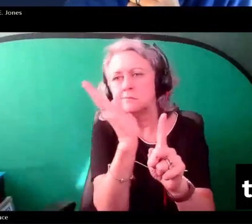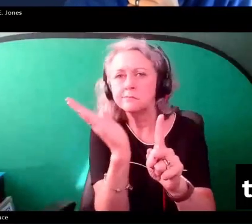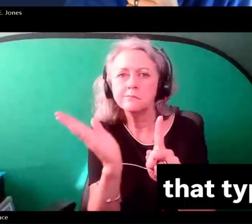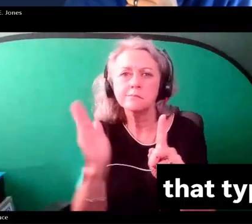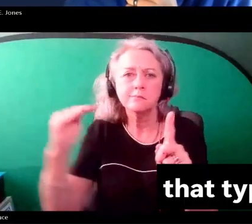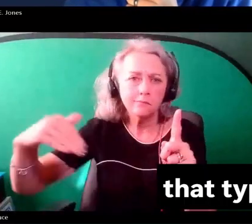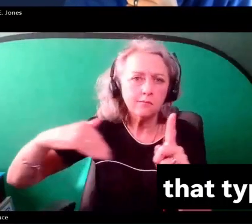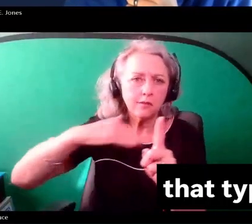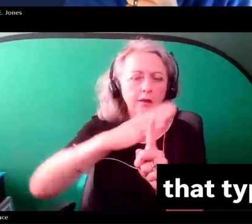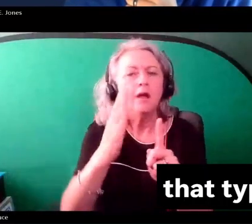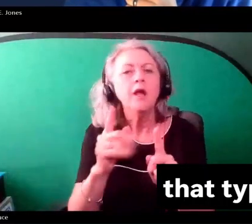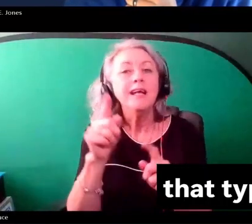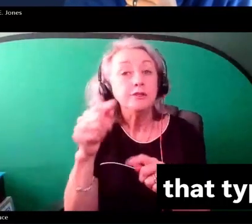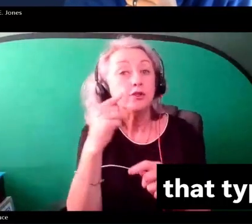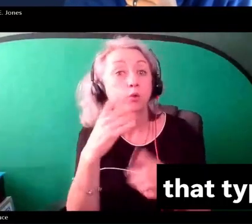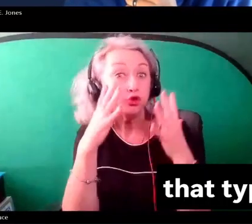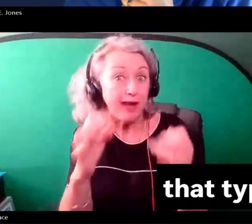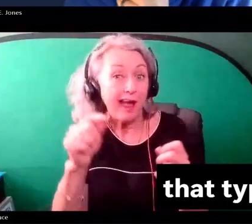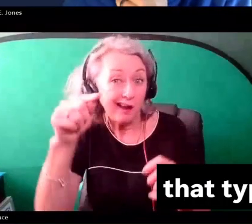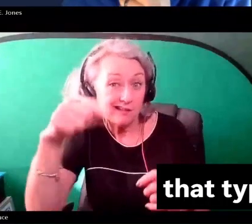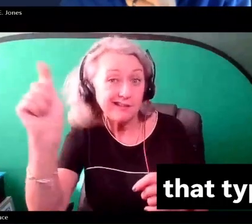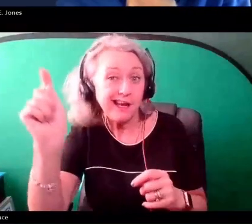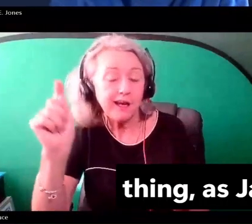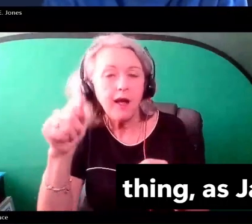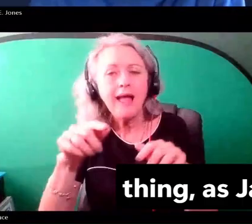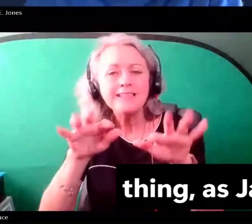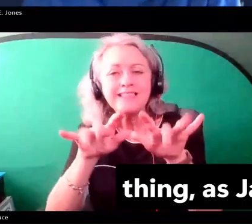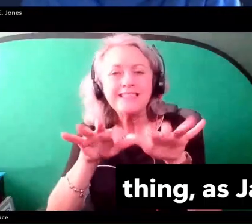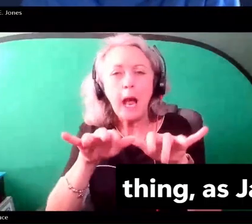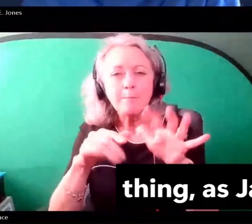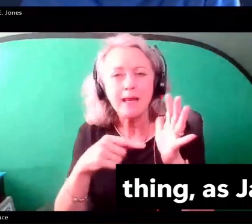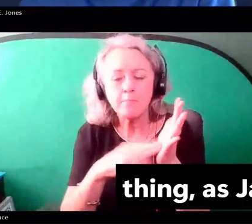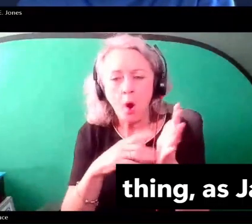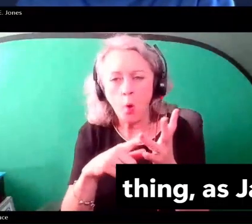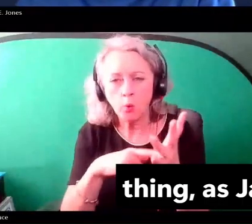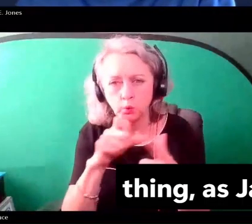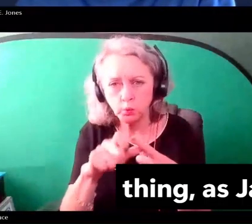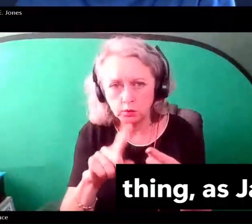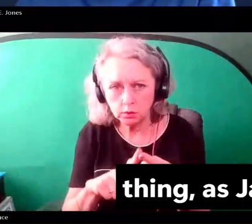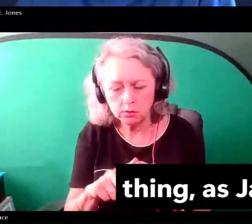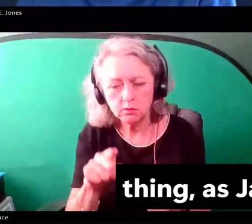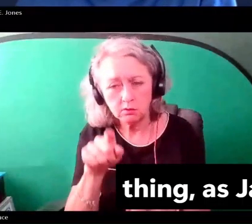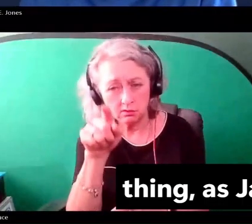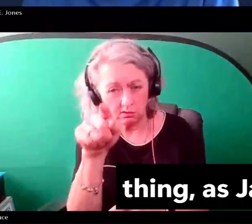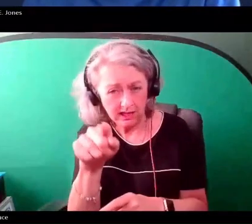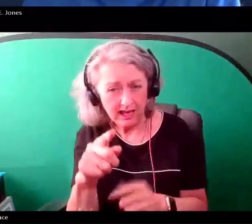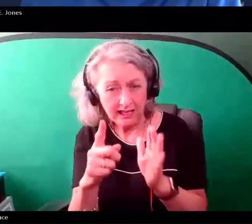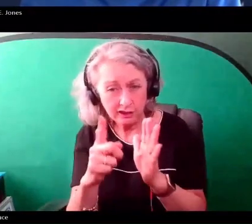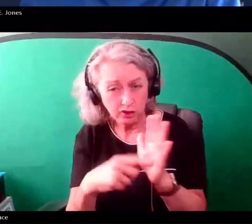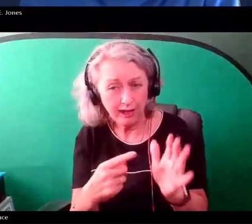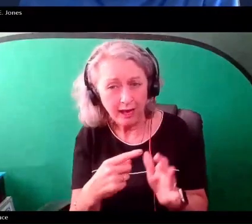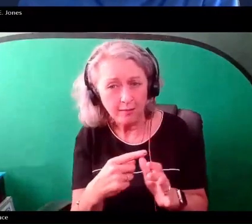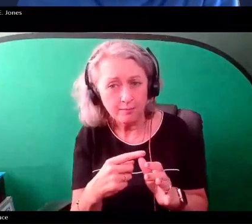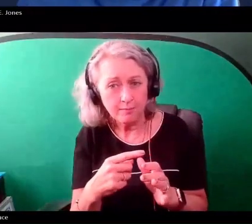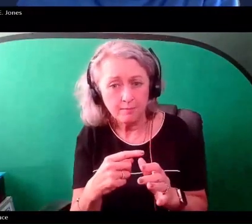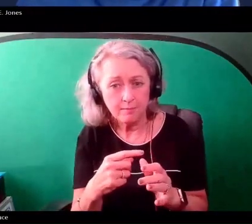So check that typing mode is turned on in there. It is. The other thing, as Jamie was just about to say,